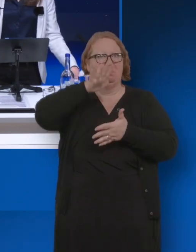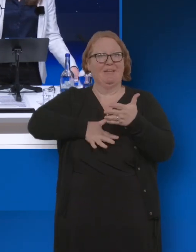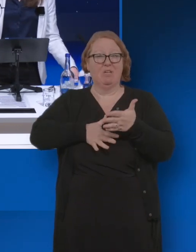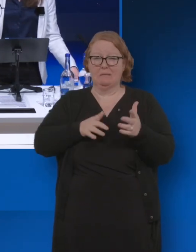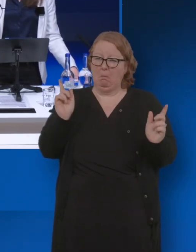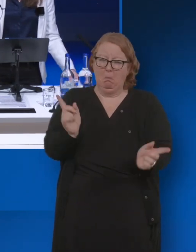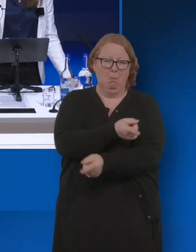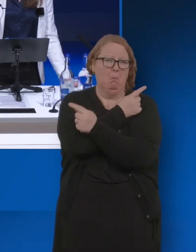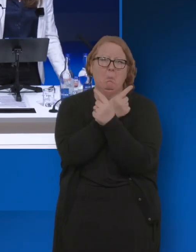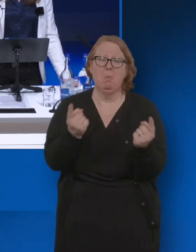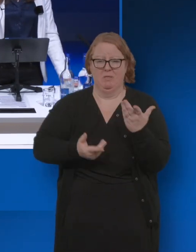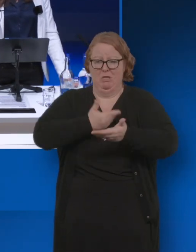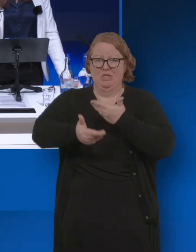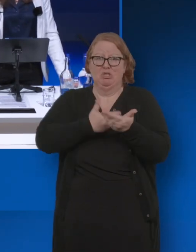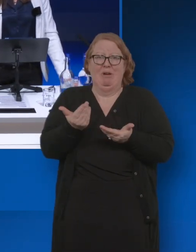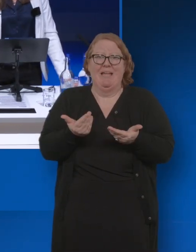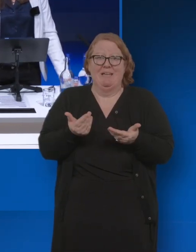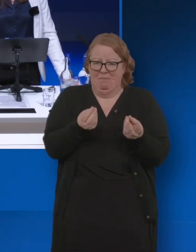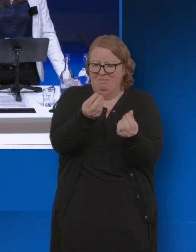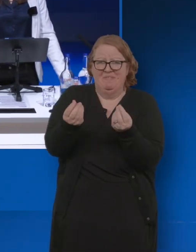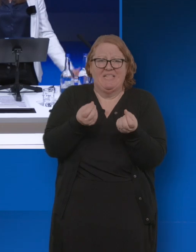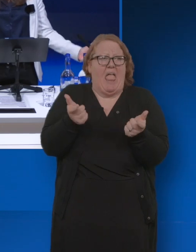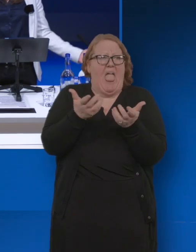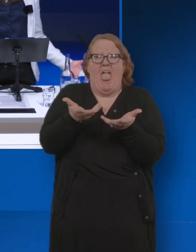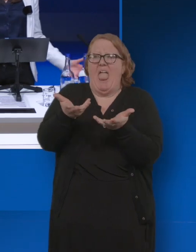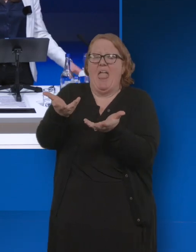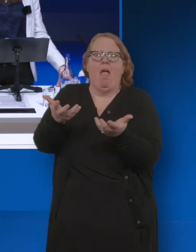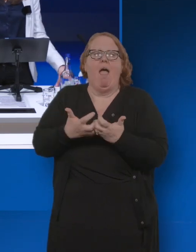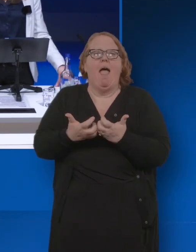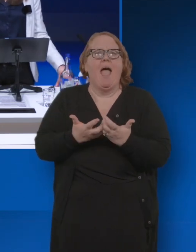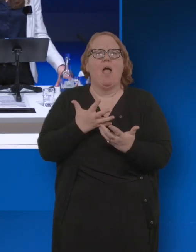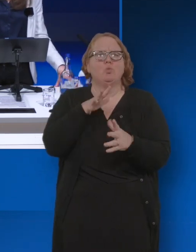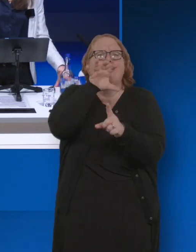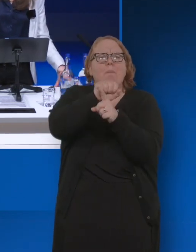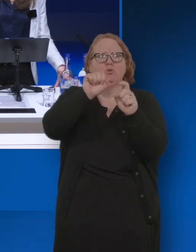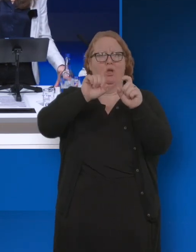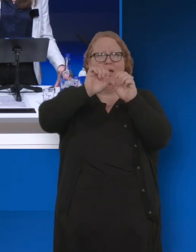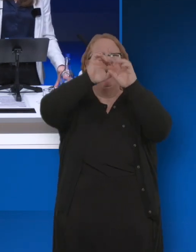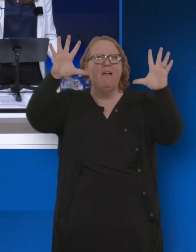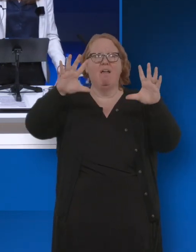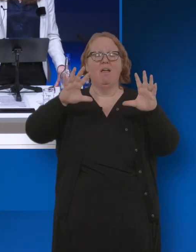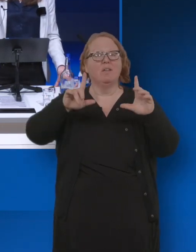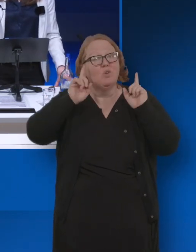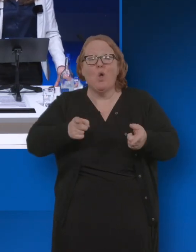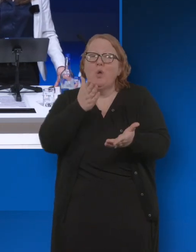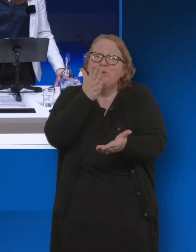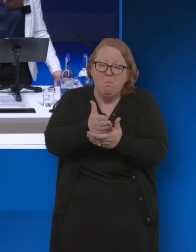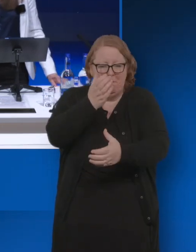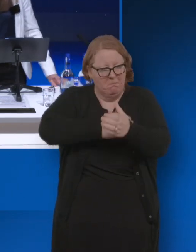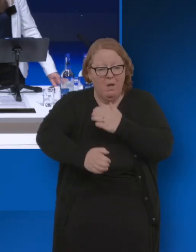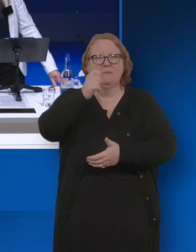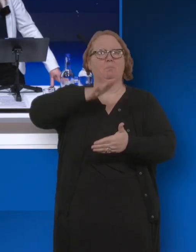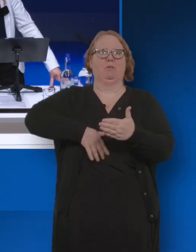qualitative experiences that are impossible to describe physically. There is no physical way of capturing it.